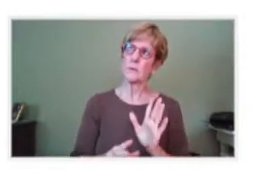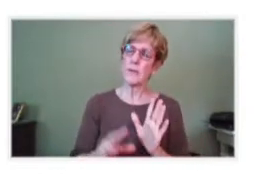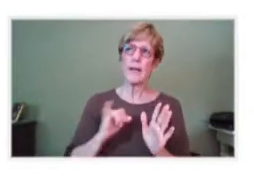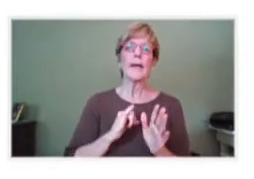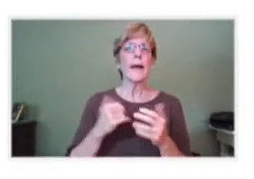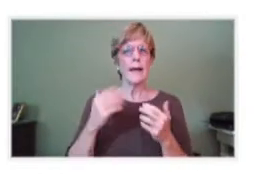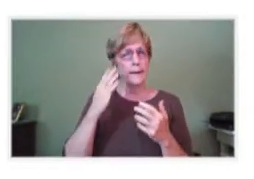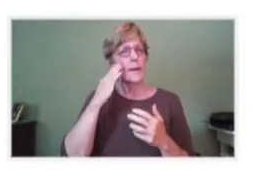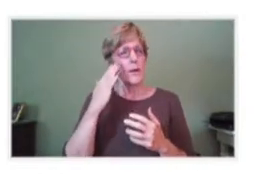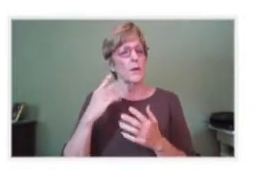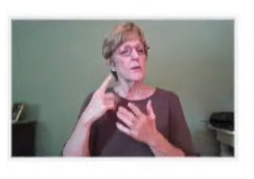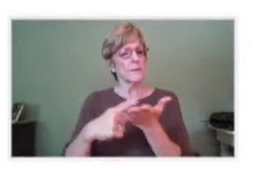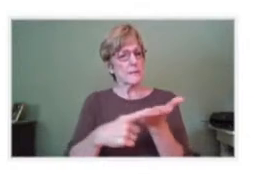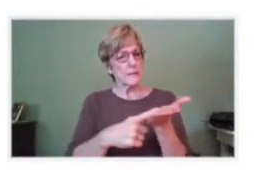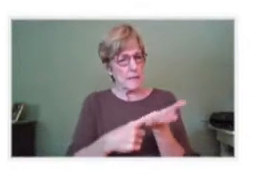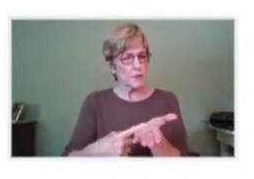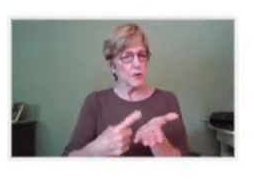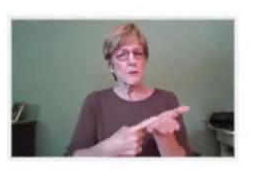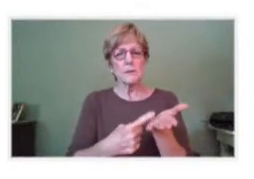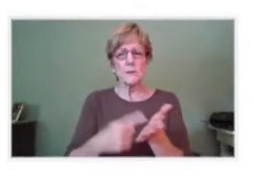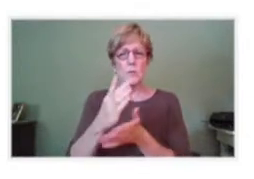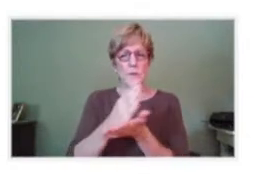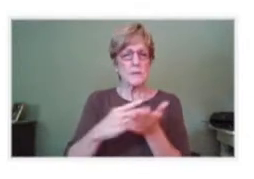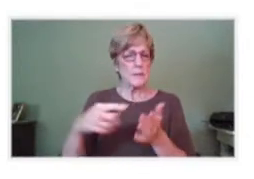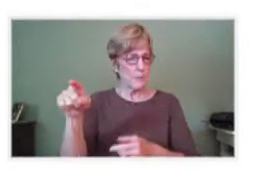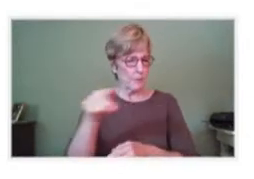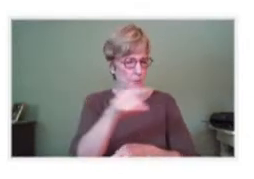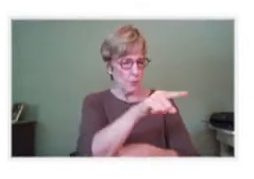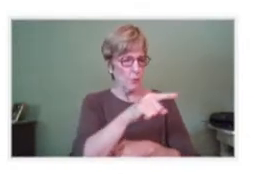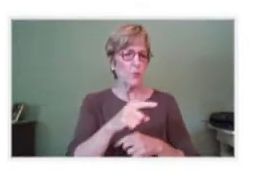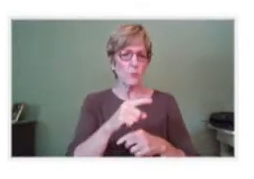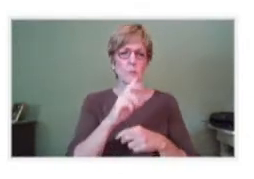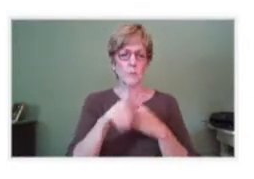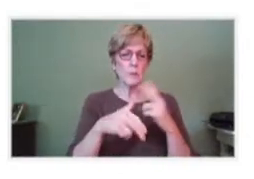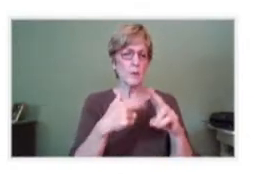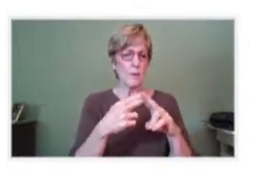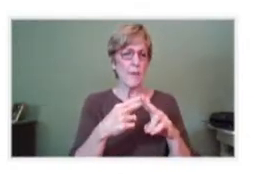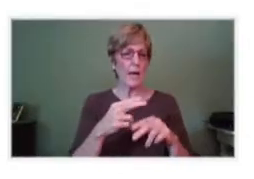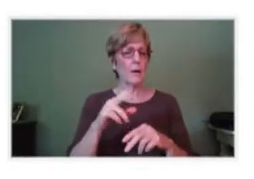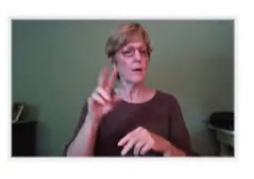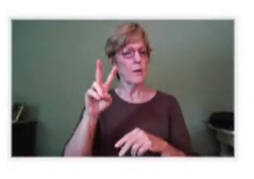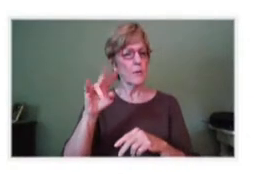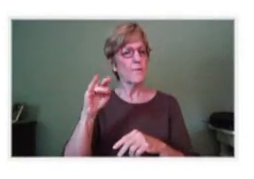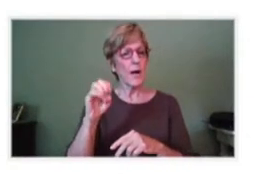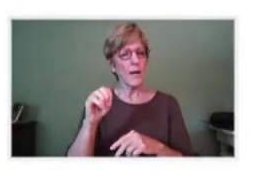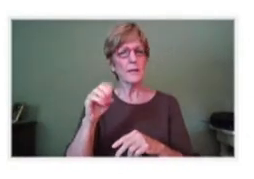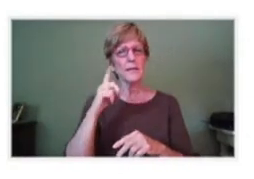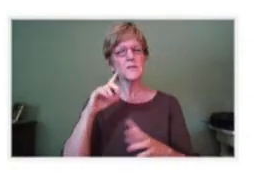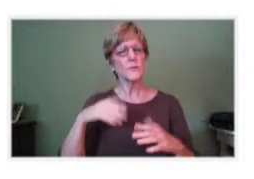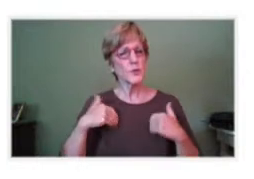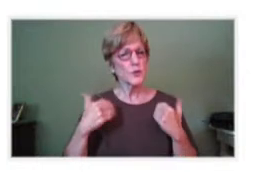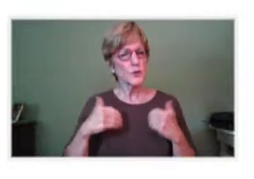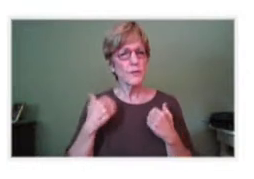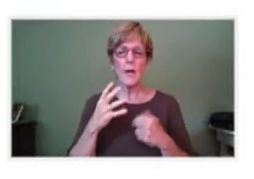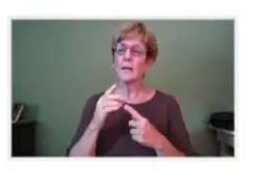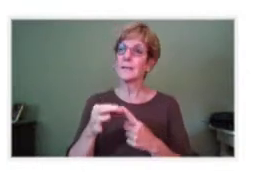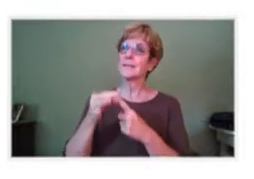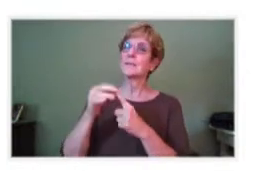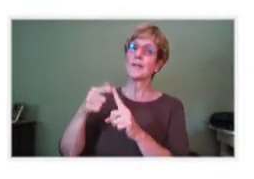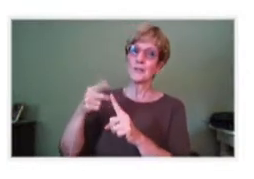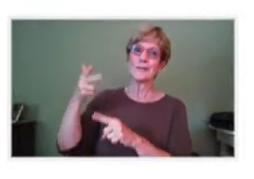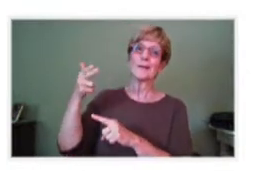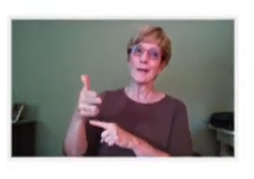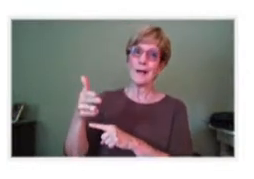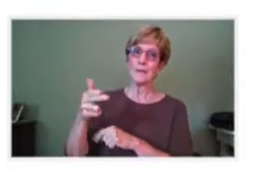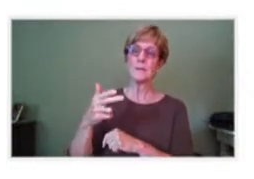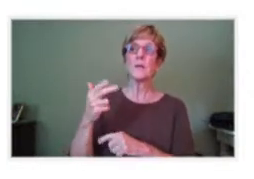discussions with some of you council members in reference to violence in juveniles and guns in particular. And year